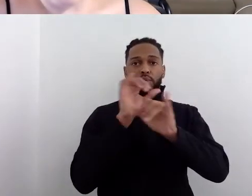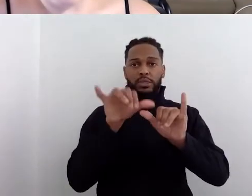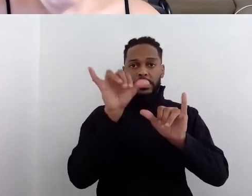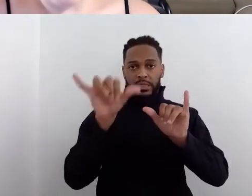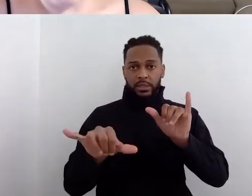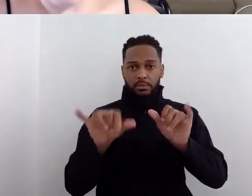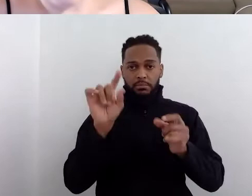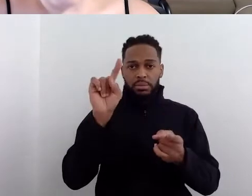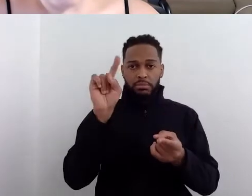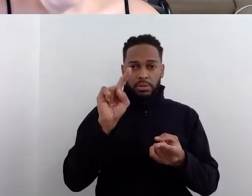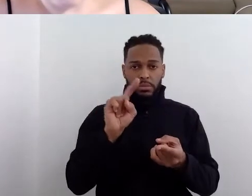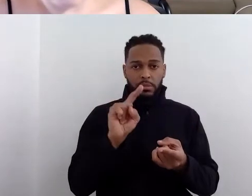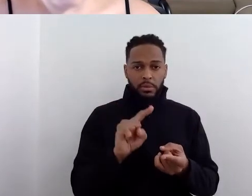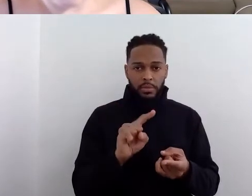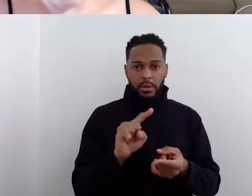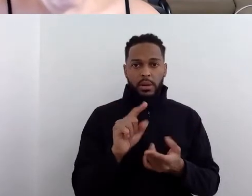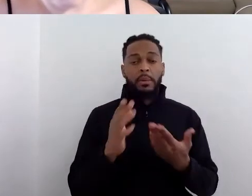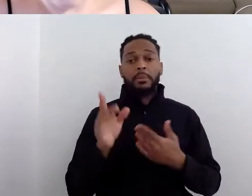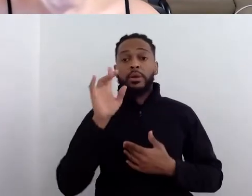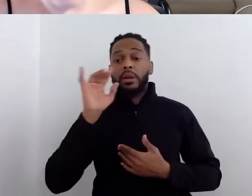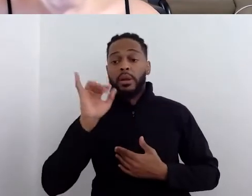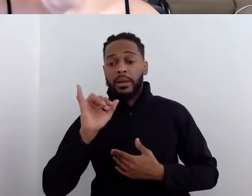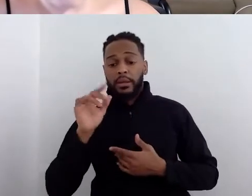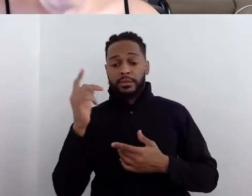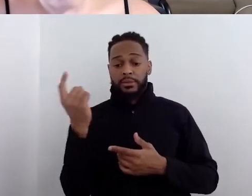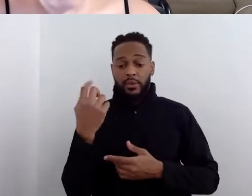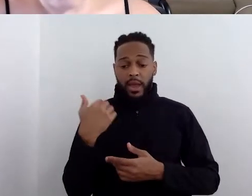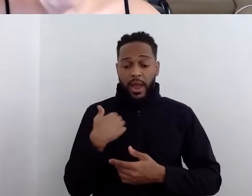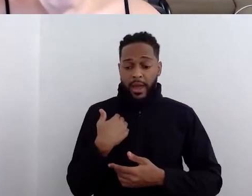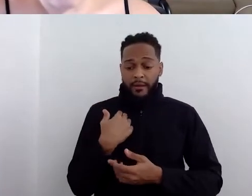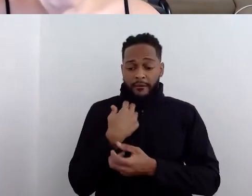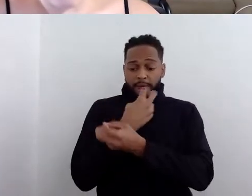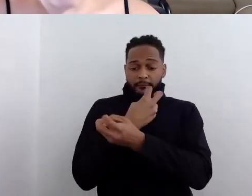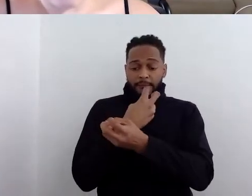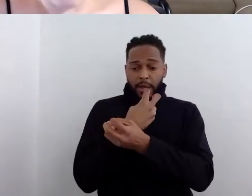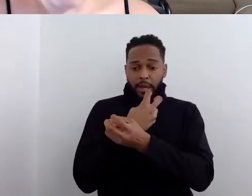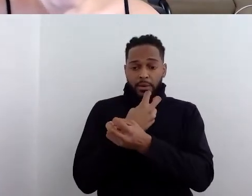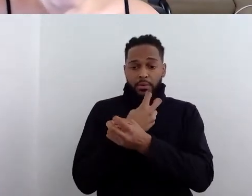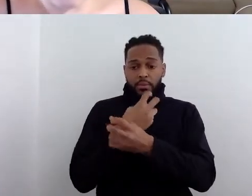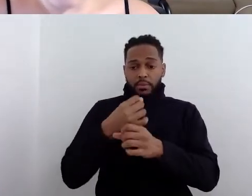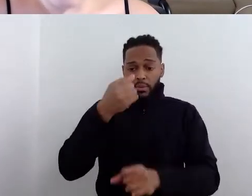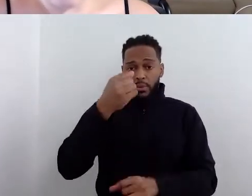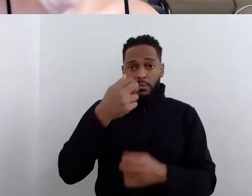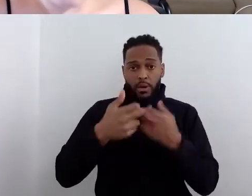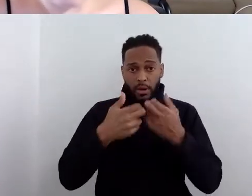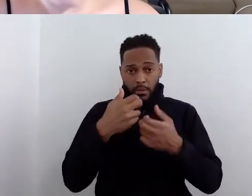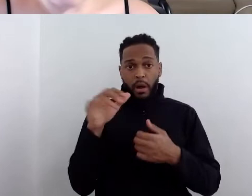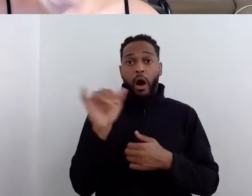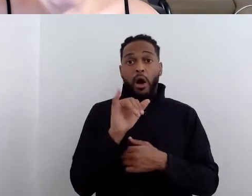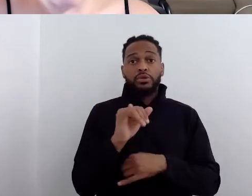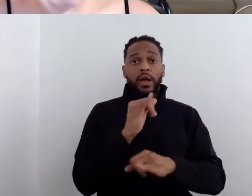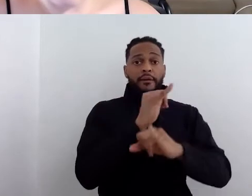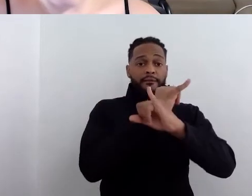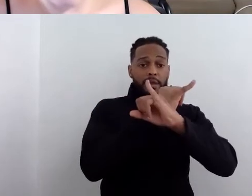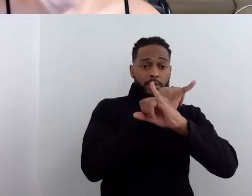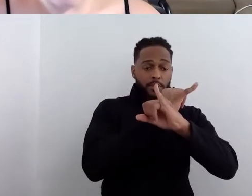say, and have an immune issue and still not qualify. So it was frustrating